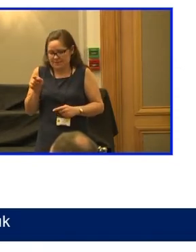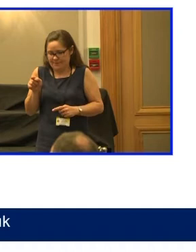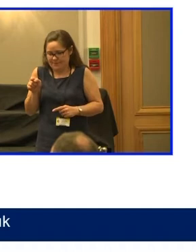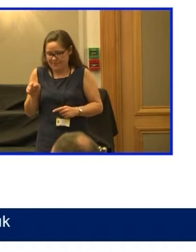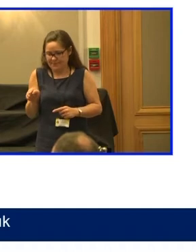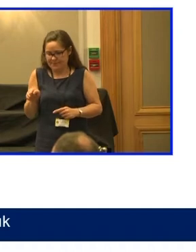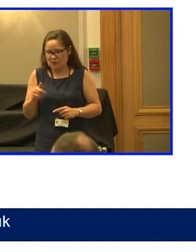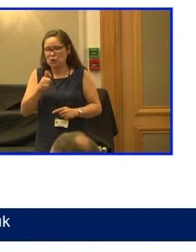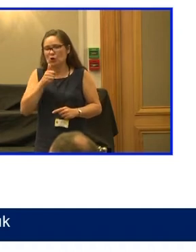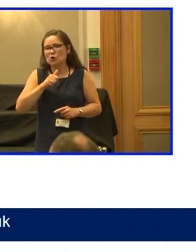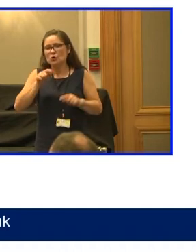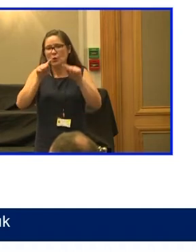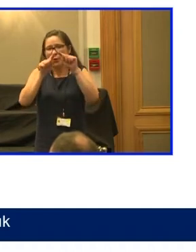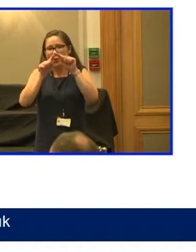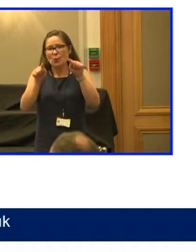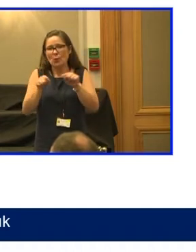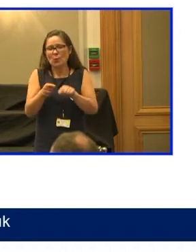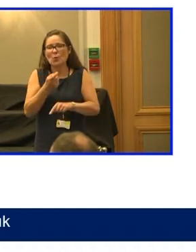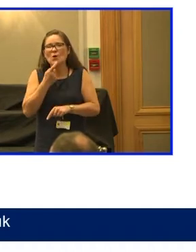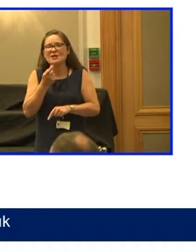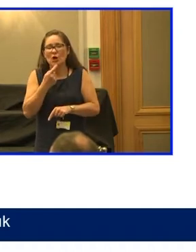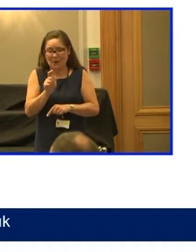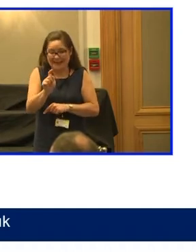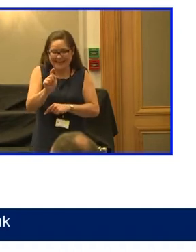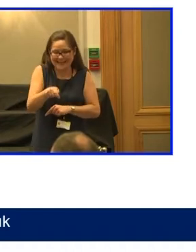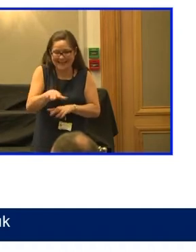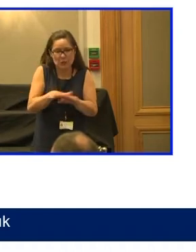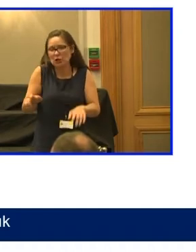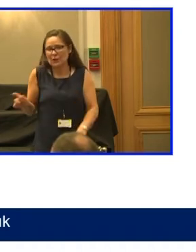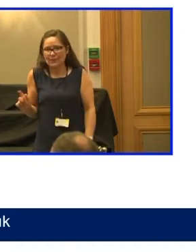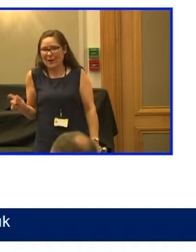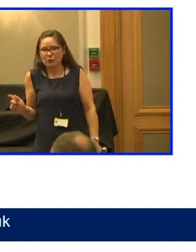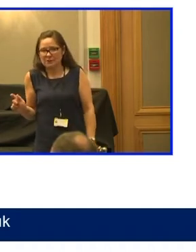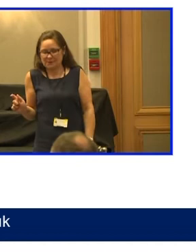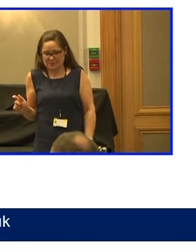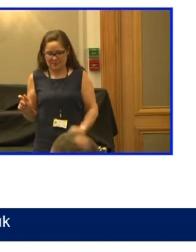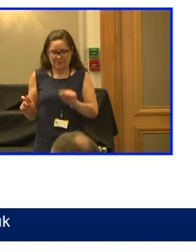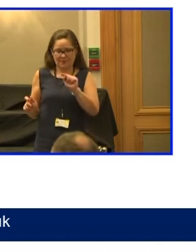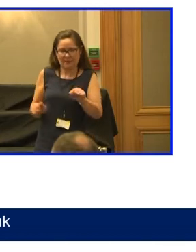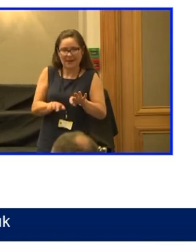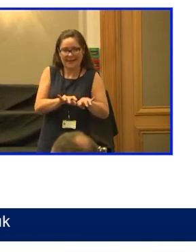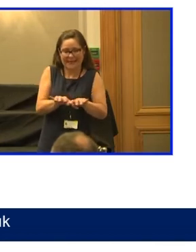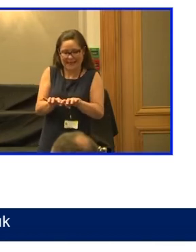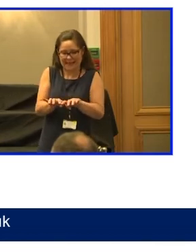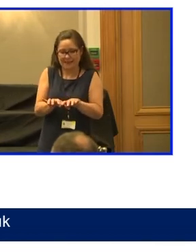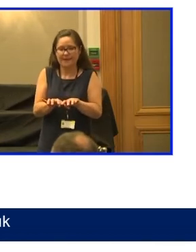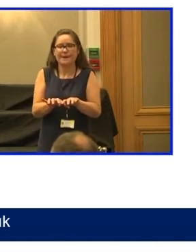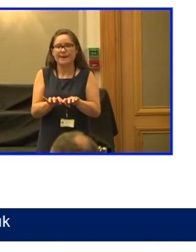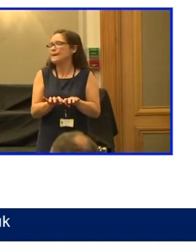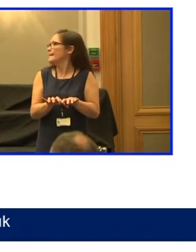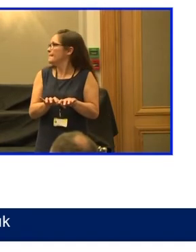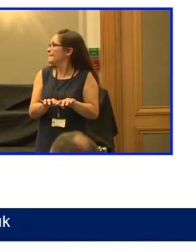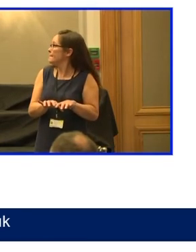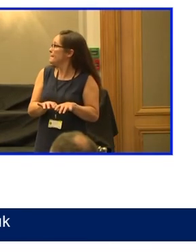Windows inbuilt key commands, okay? And what I mean by that is, simple one, for example, is Windows and D for